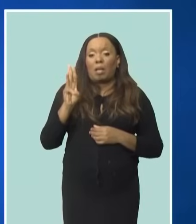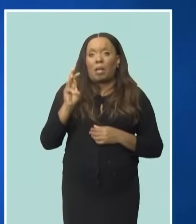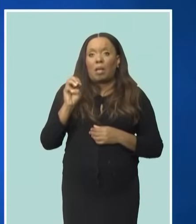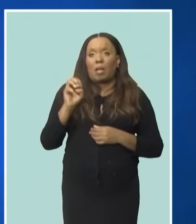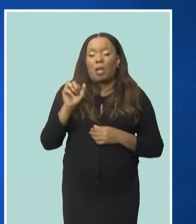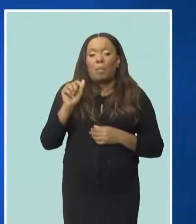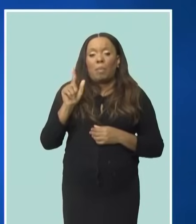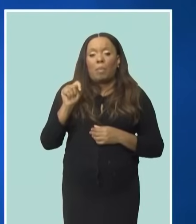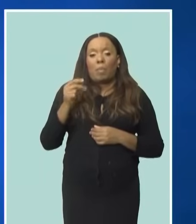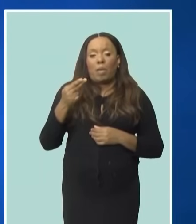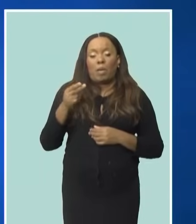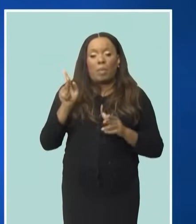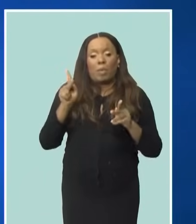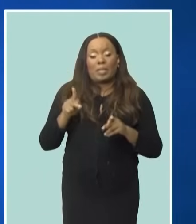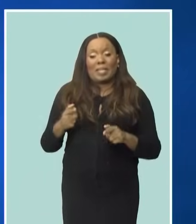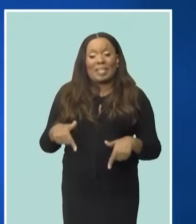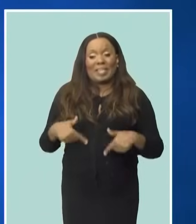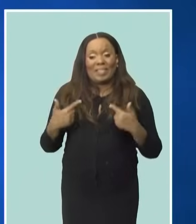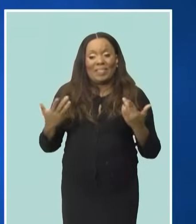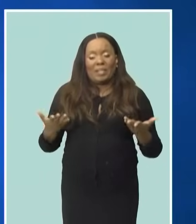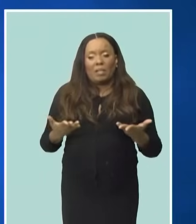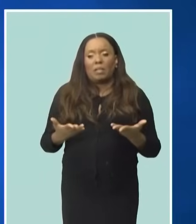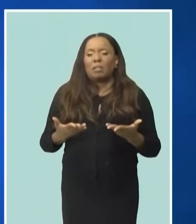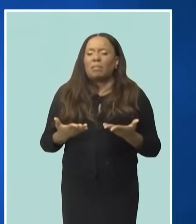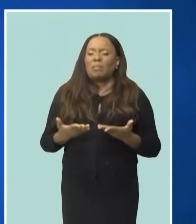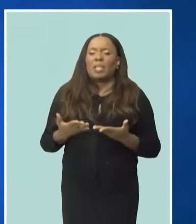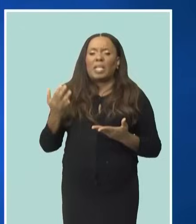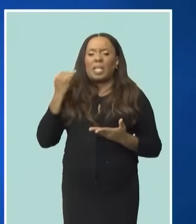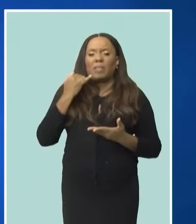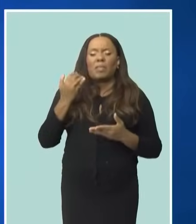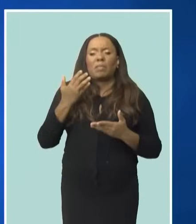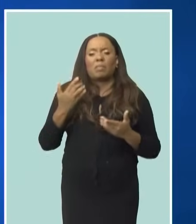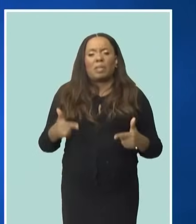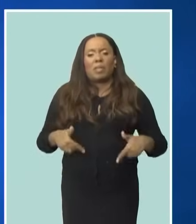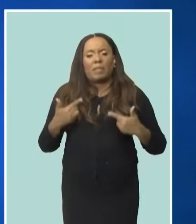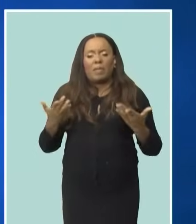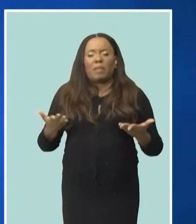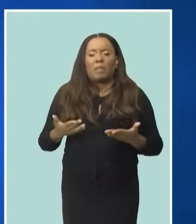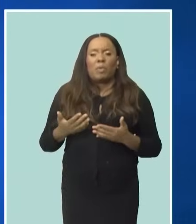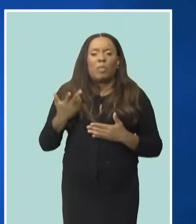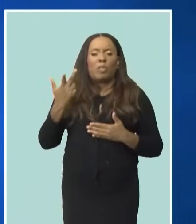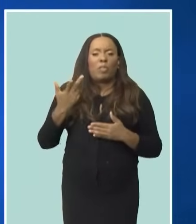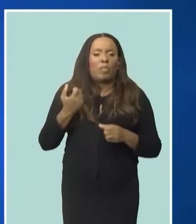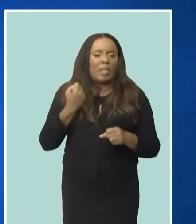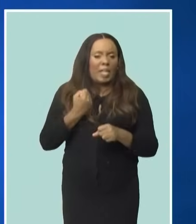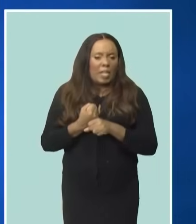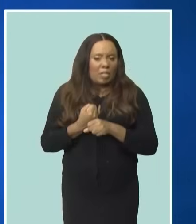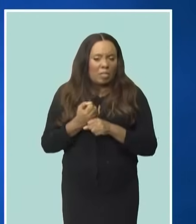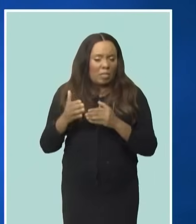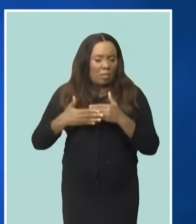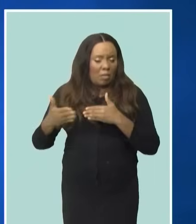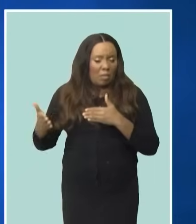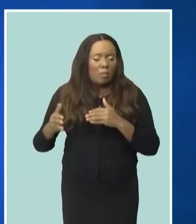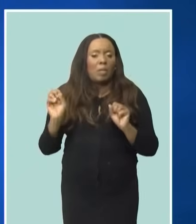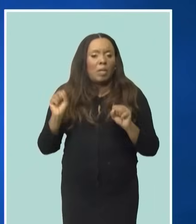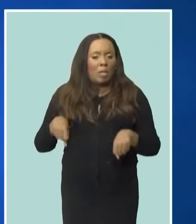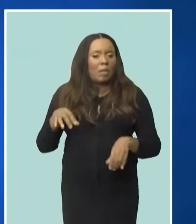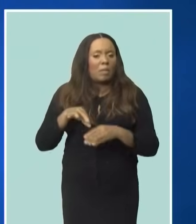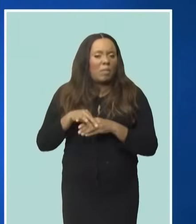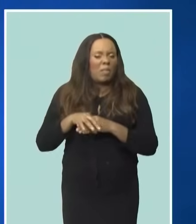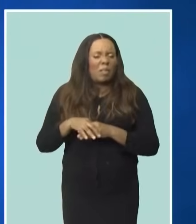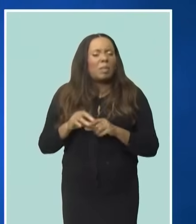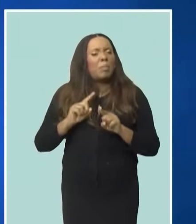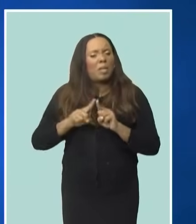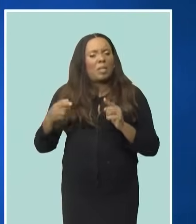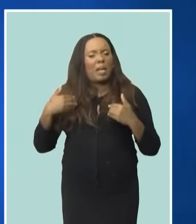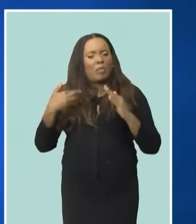still 3 years. Earns the right to be a voter. So those that general